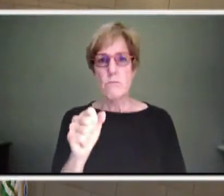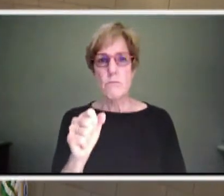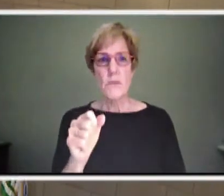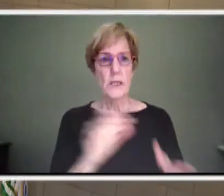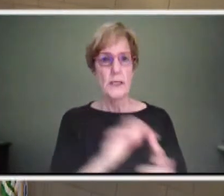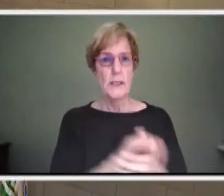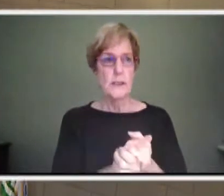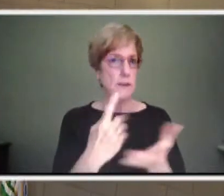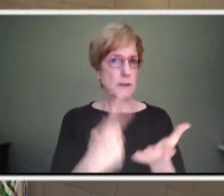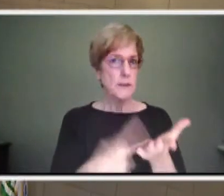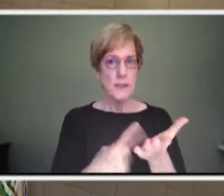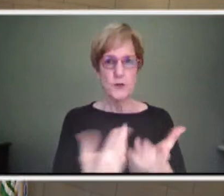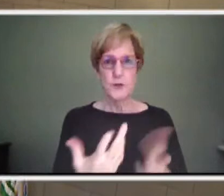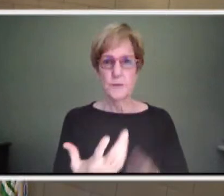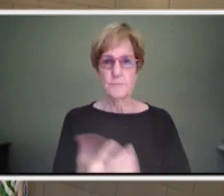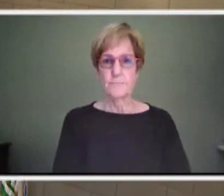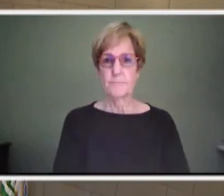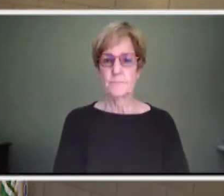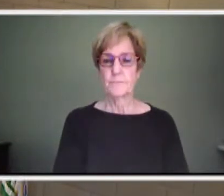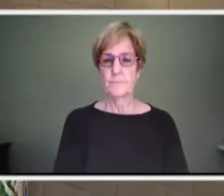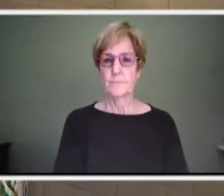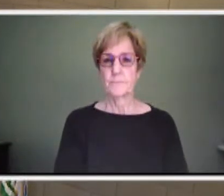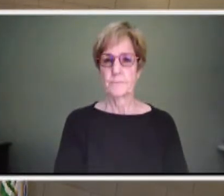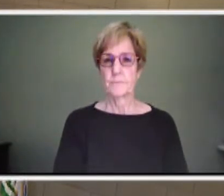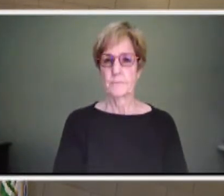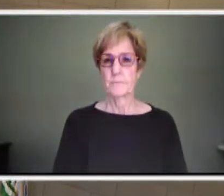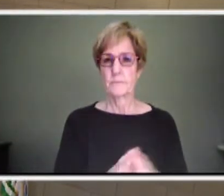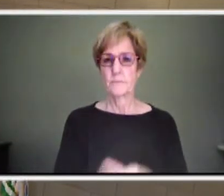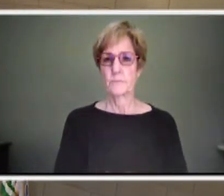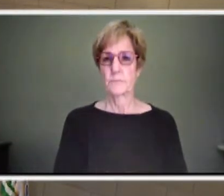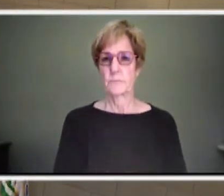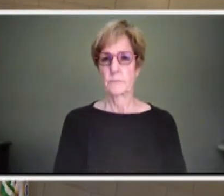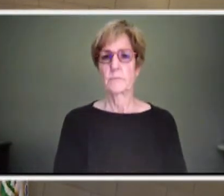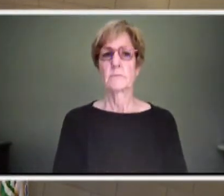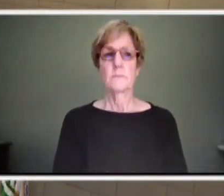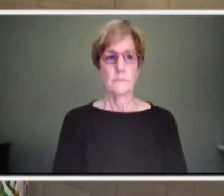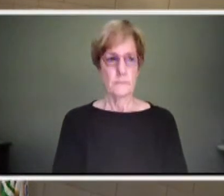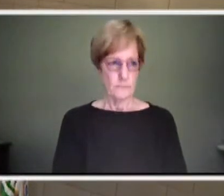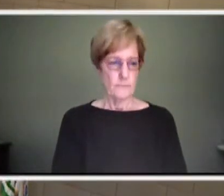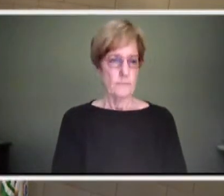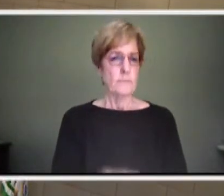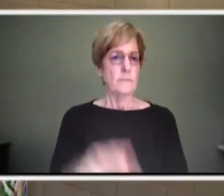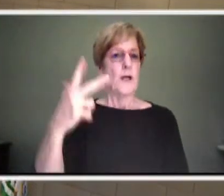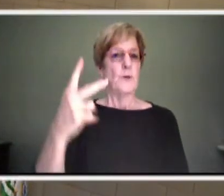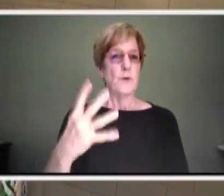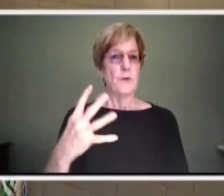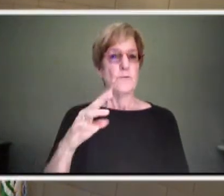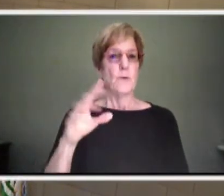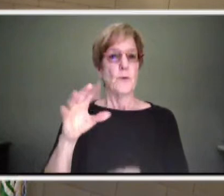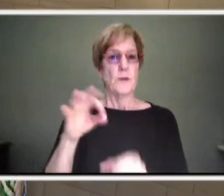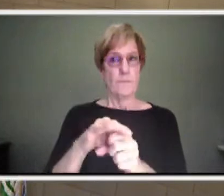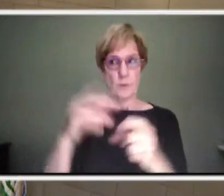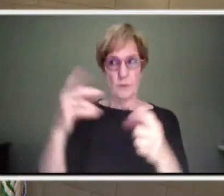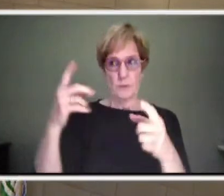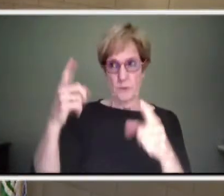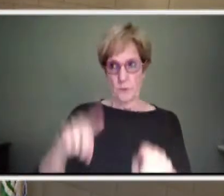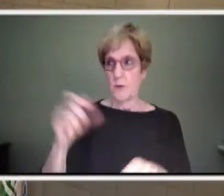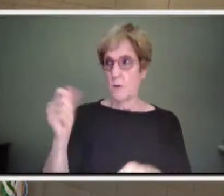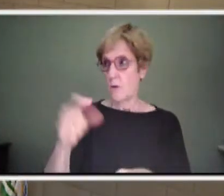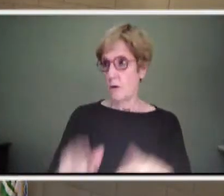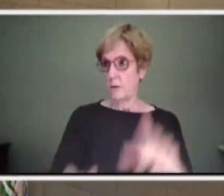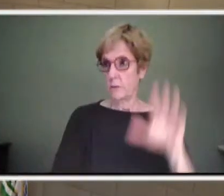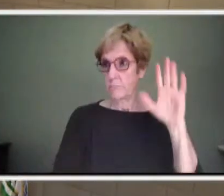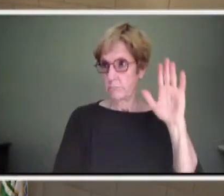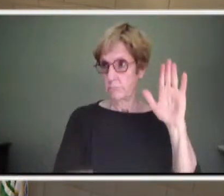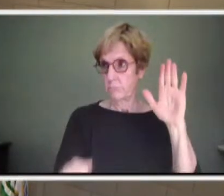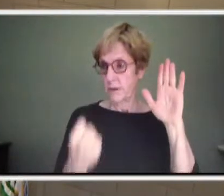discussion on the motion? Hearing none, we must have a 3/4 votes to pass this one. All in favor of the motion, please raise your hand.